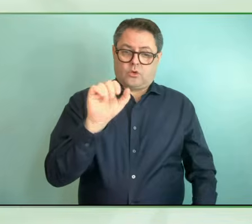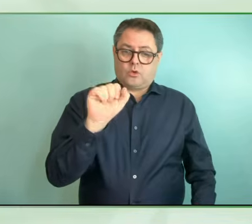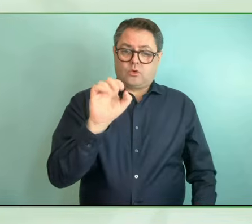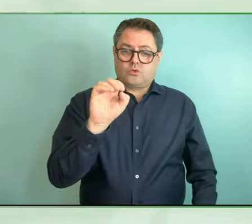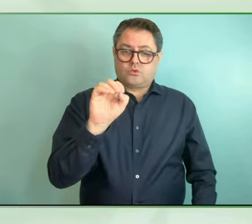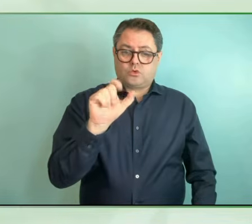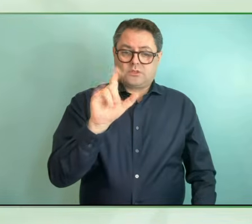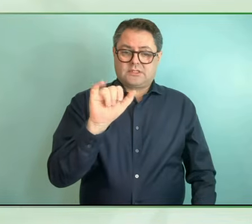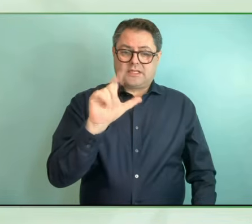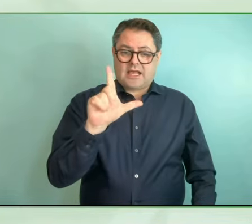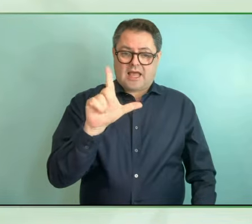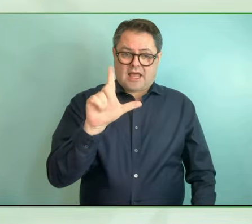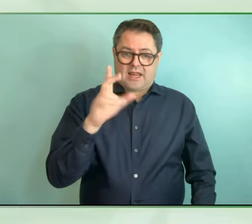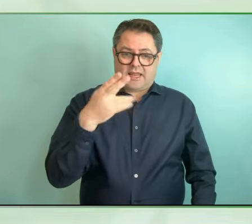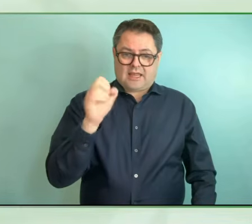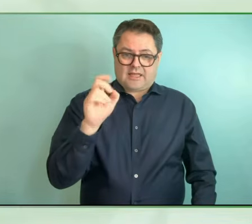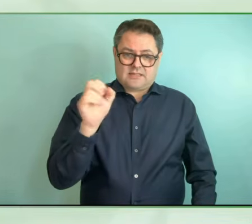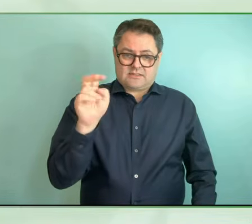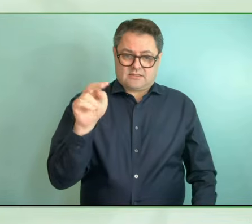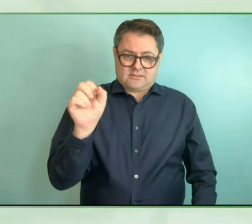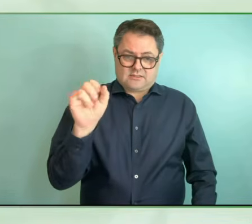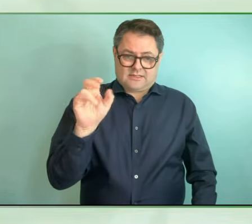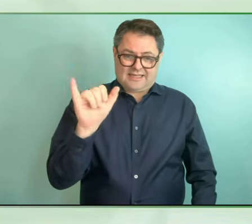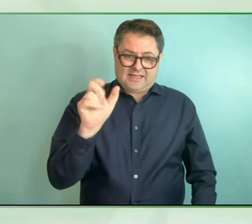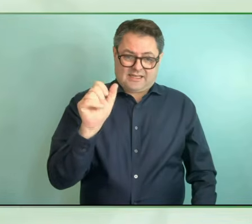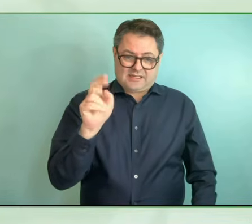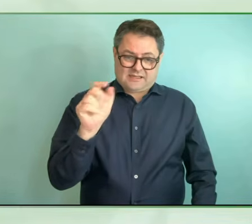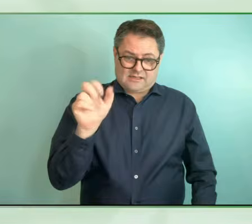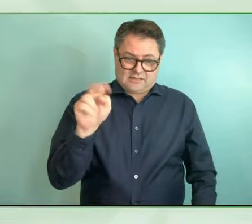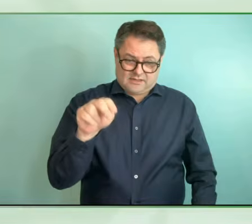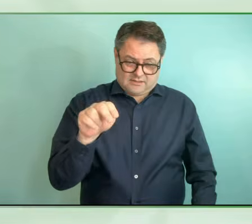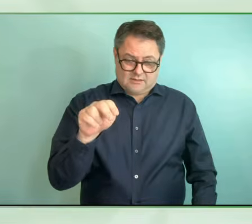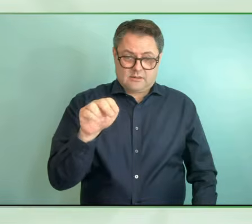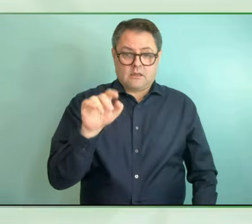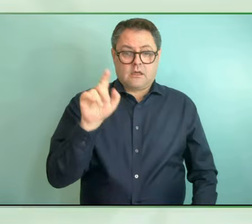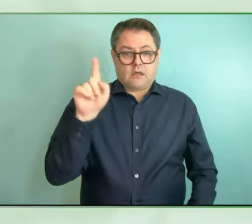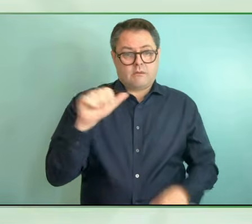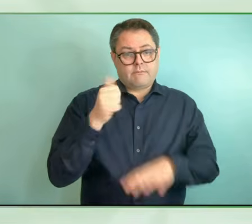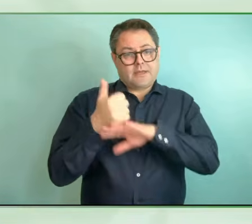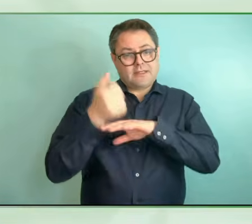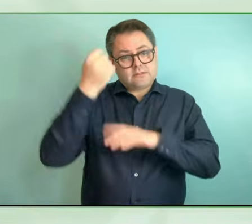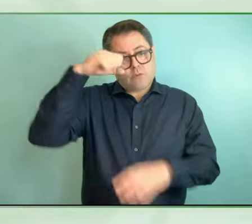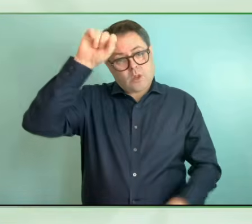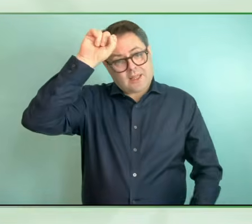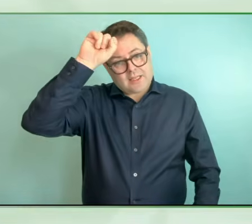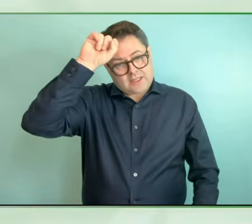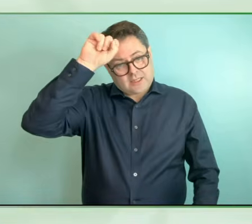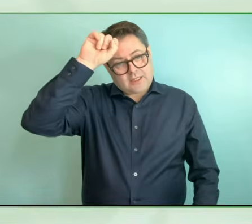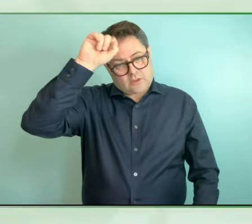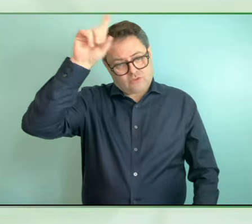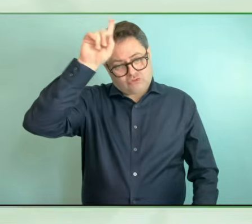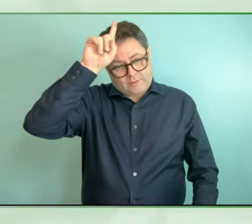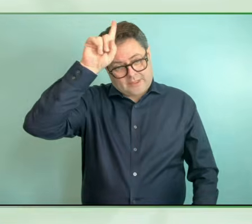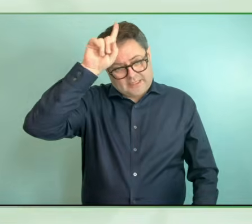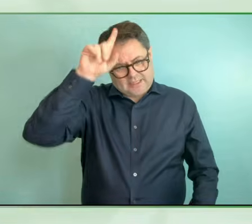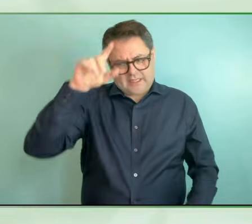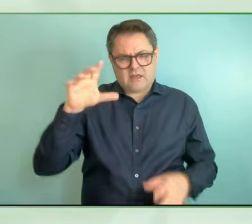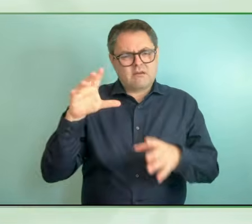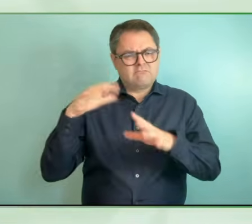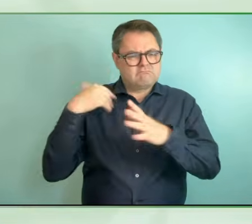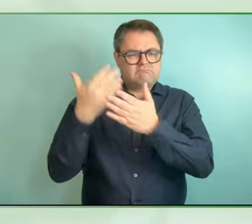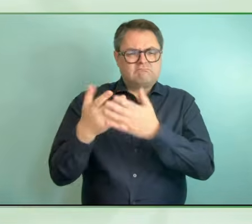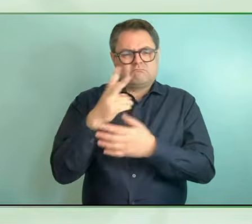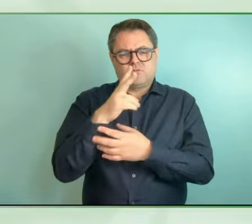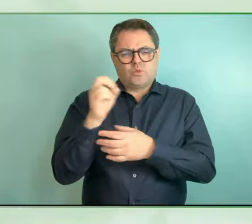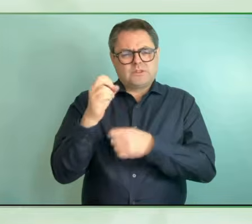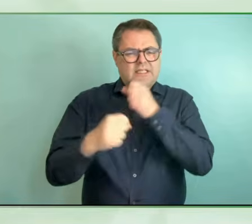Germany, apparently, who has been working for disability rights for over 20 years. And